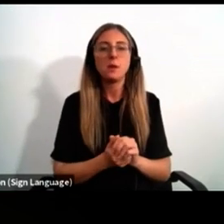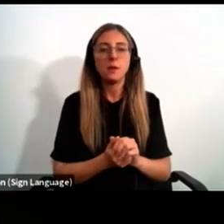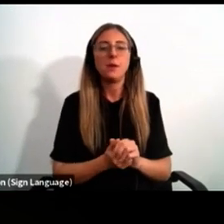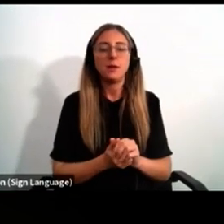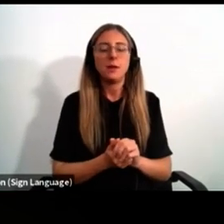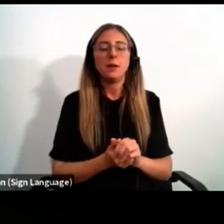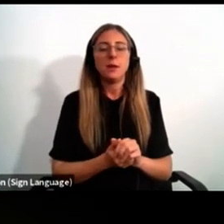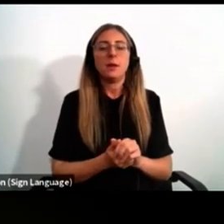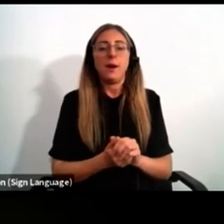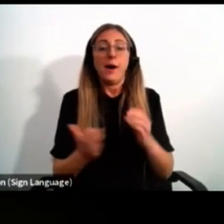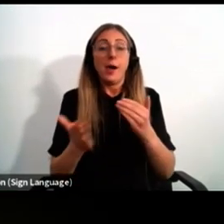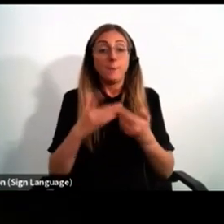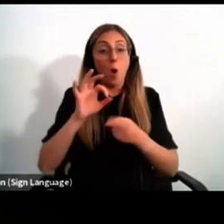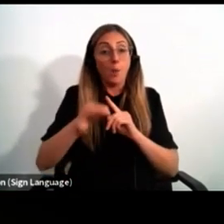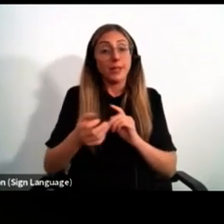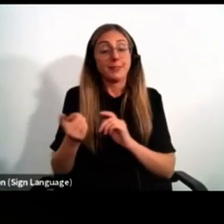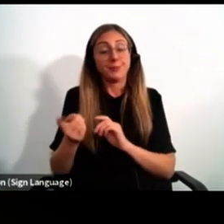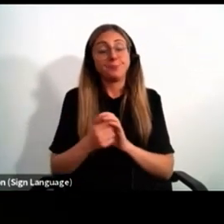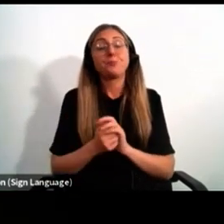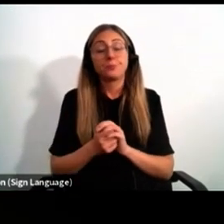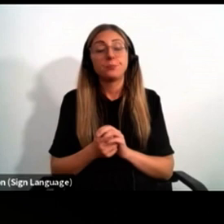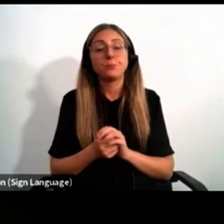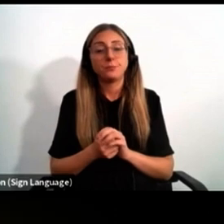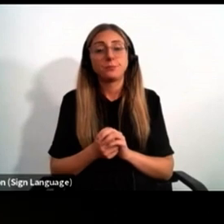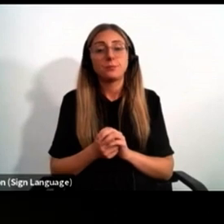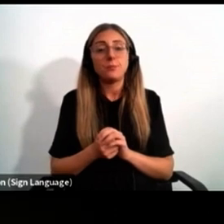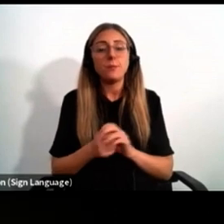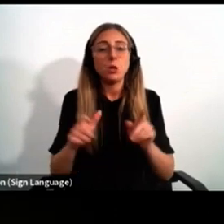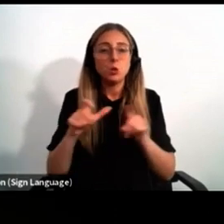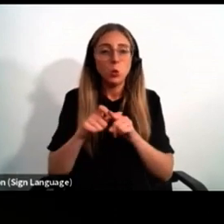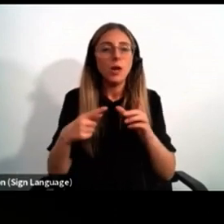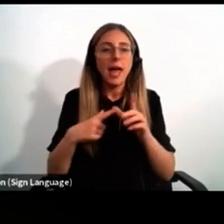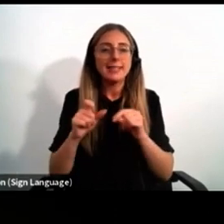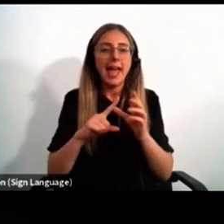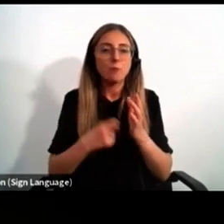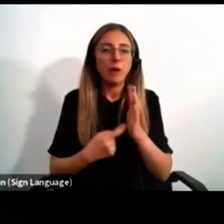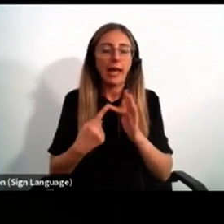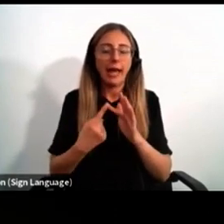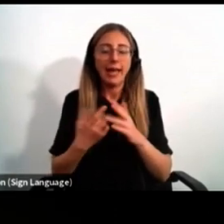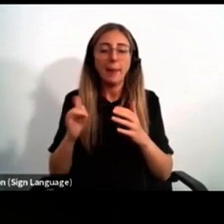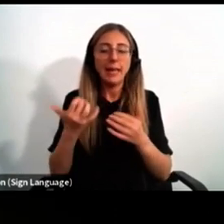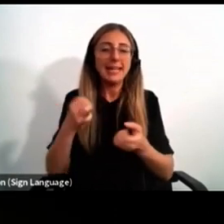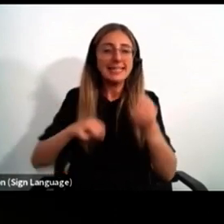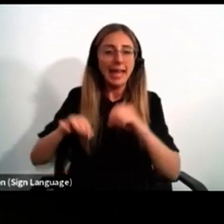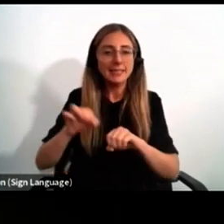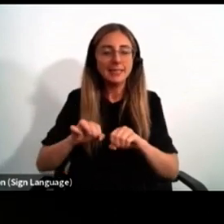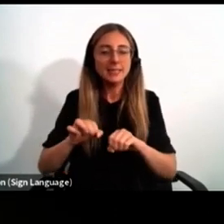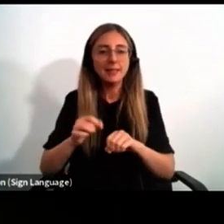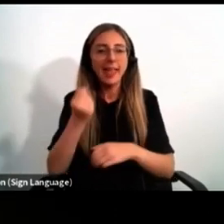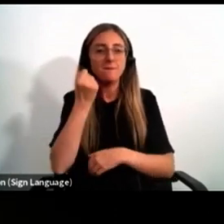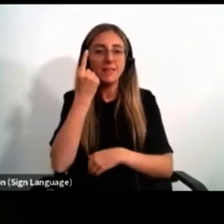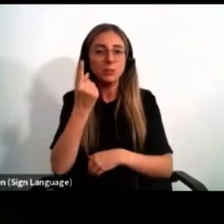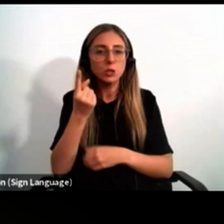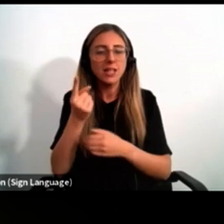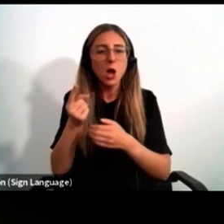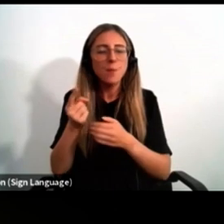Let me take some more points here. Abiodun Aderi says many breakthrough science inventions are archived,